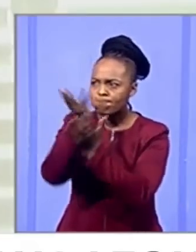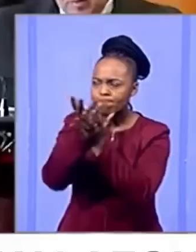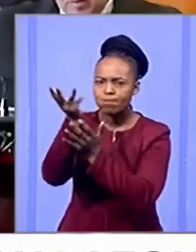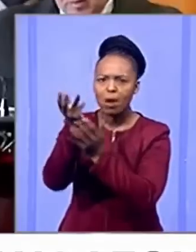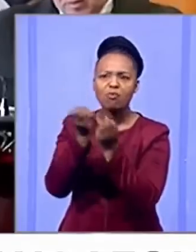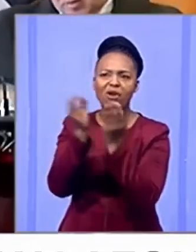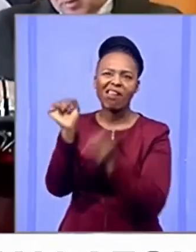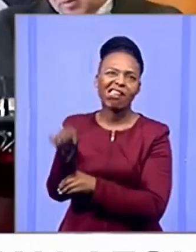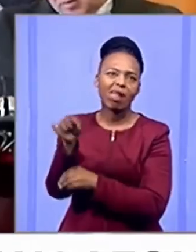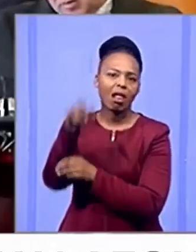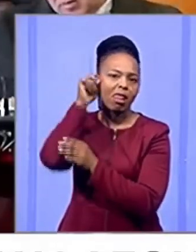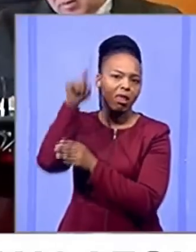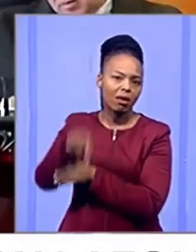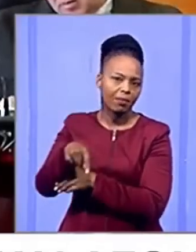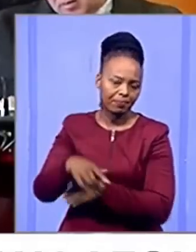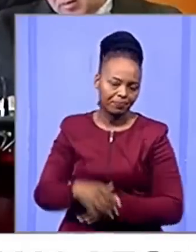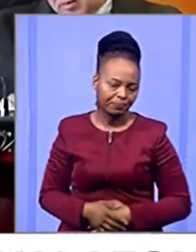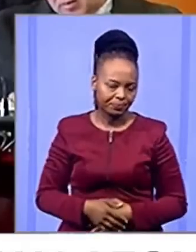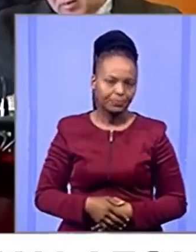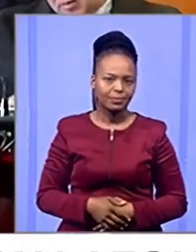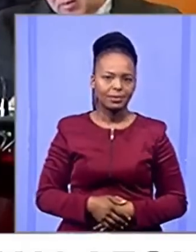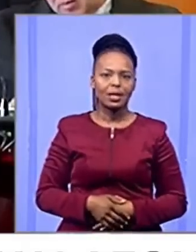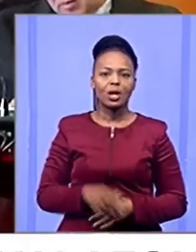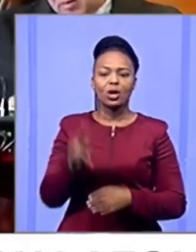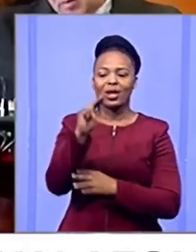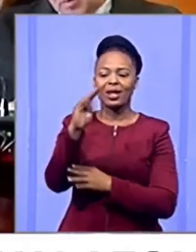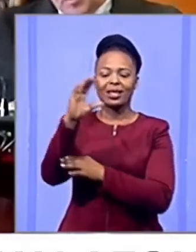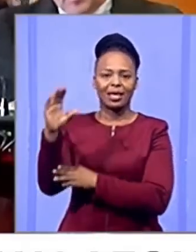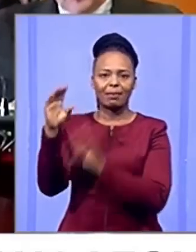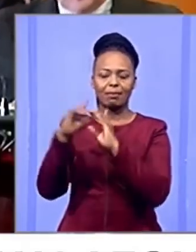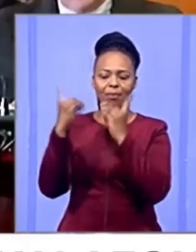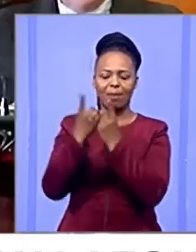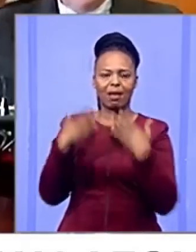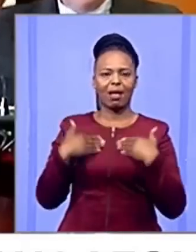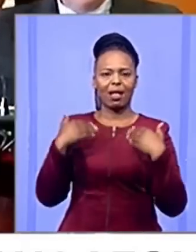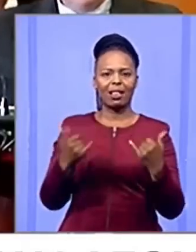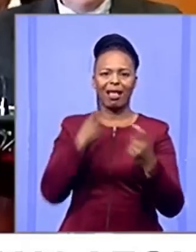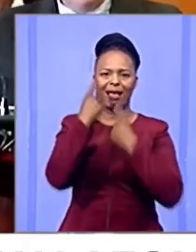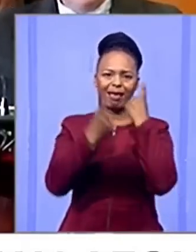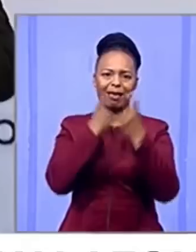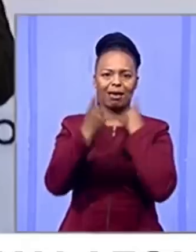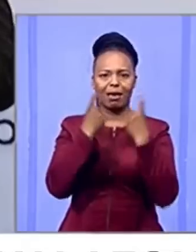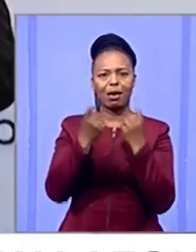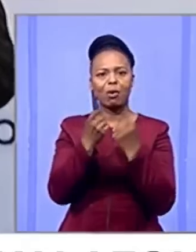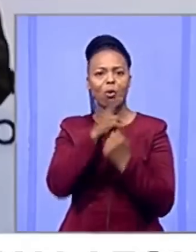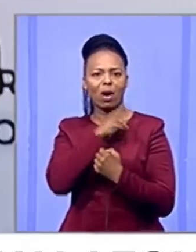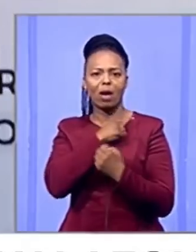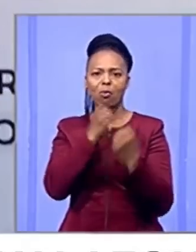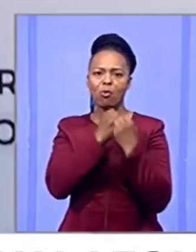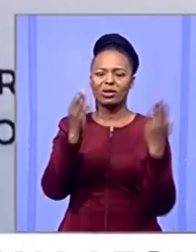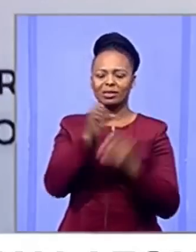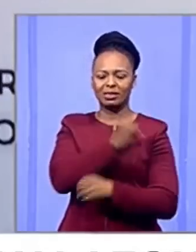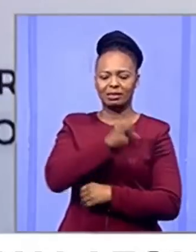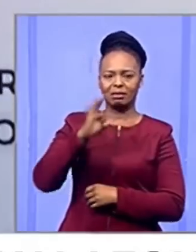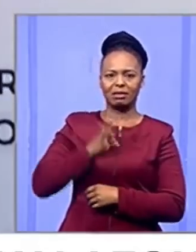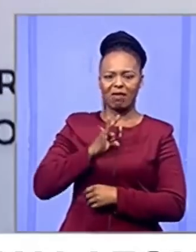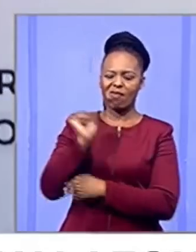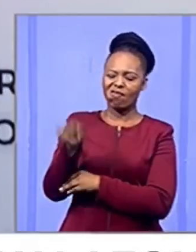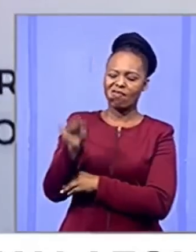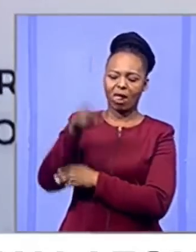ignored. Lefapha la Bophelo Northern Cape le tobane le ditletlebo tsa ho sa tsotelle ha basebeletsi tse jang boleng ba dibilione tse 2 tsa